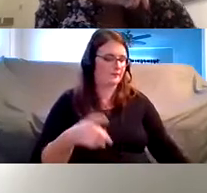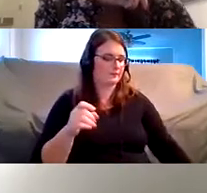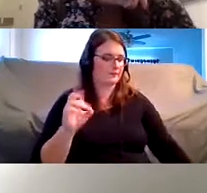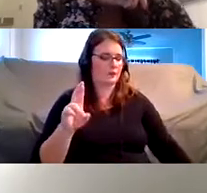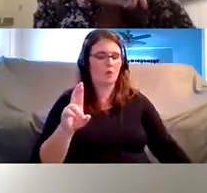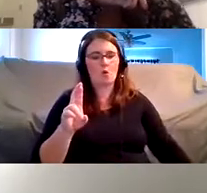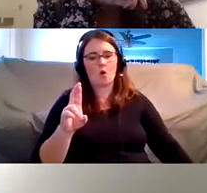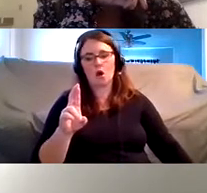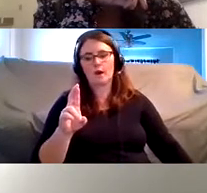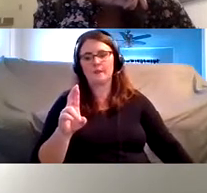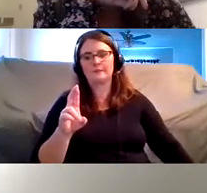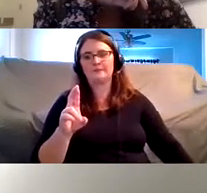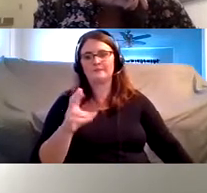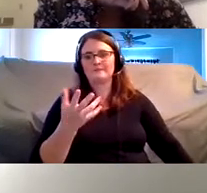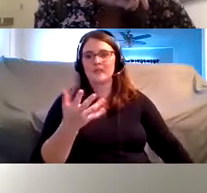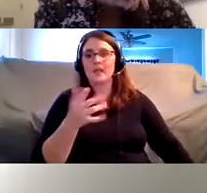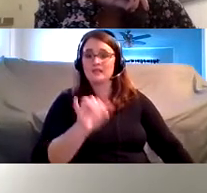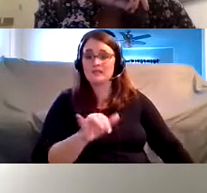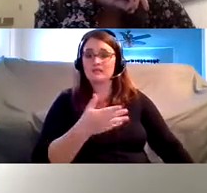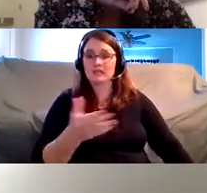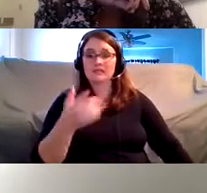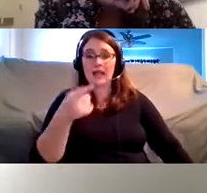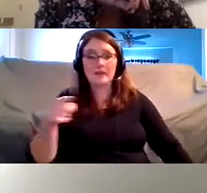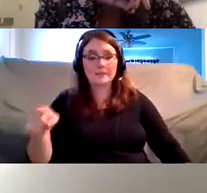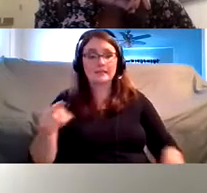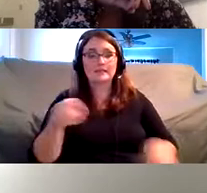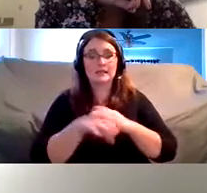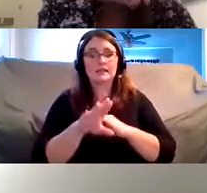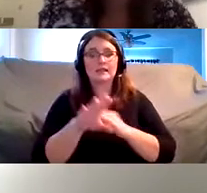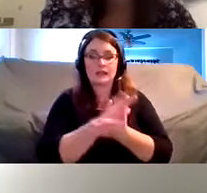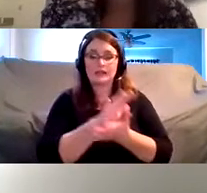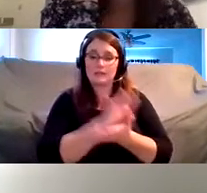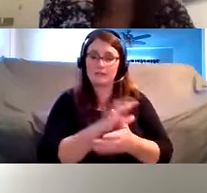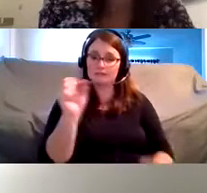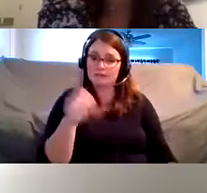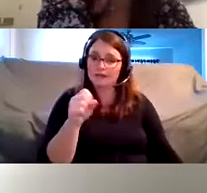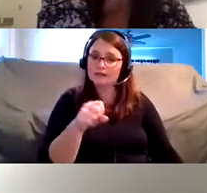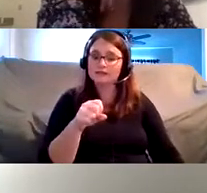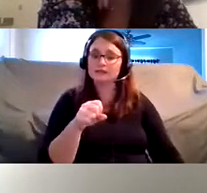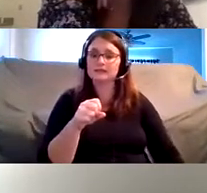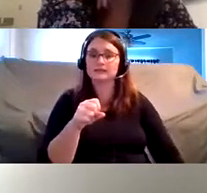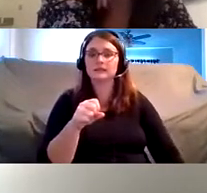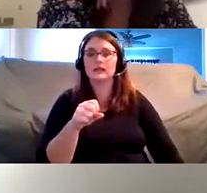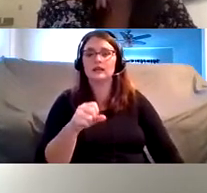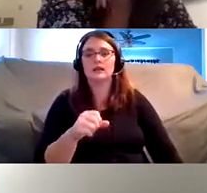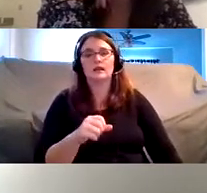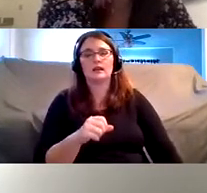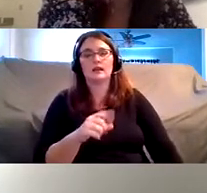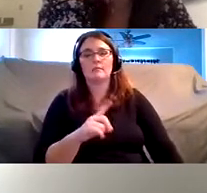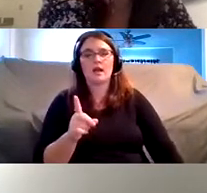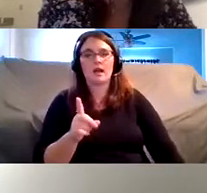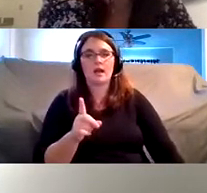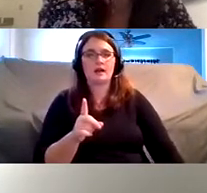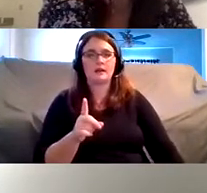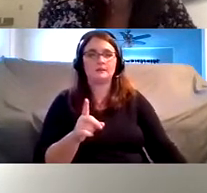These things do happen in academia, and it's not as likely to that you will see them if the